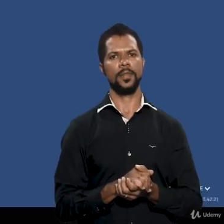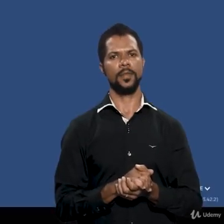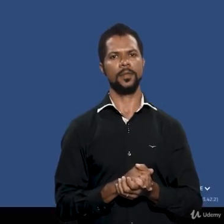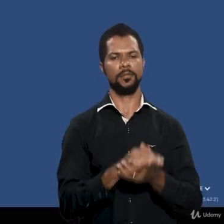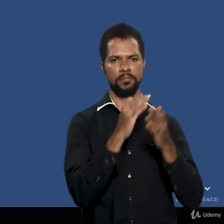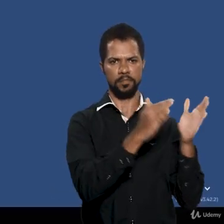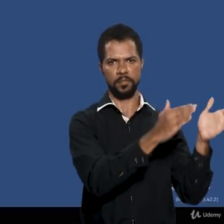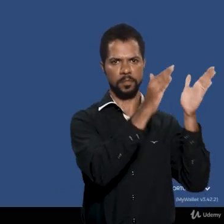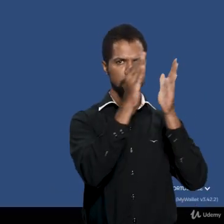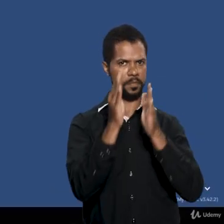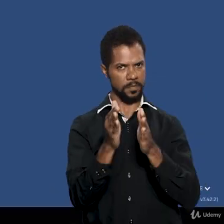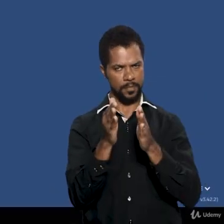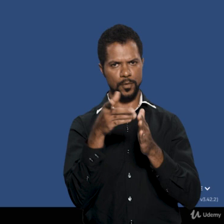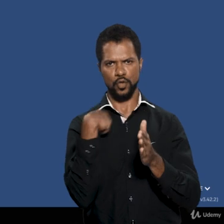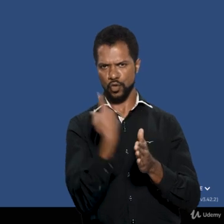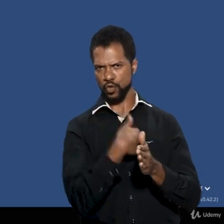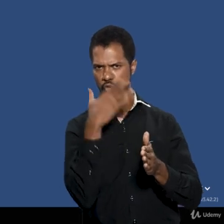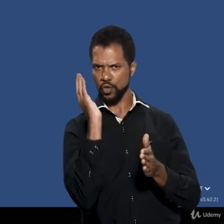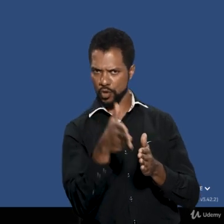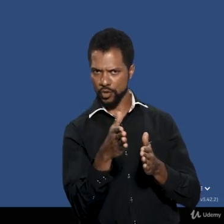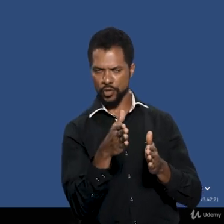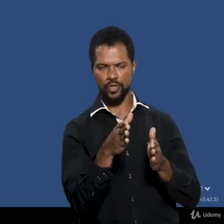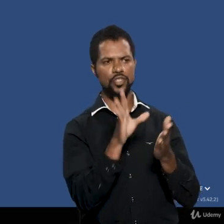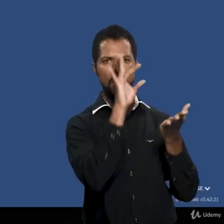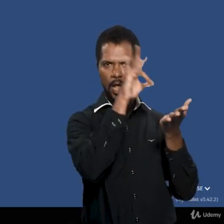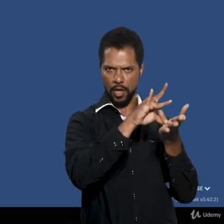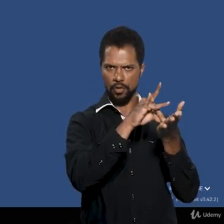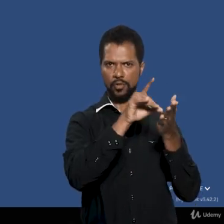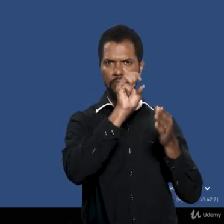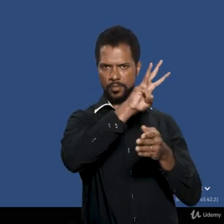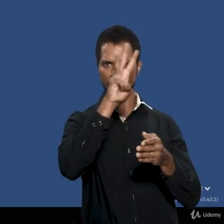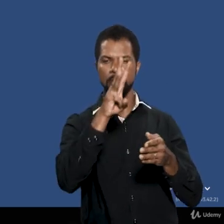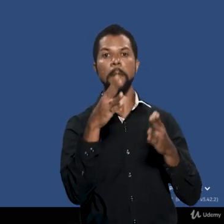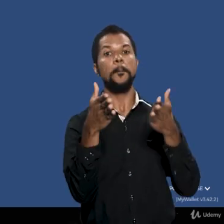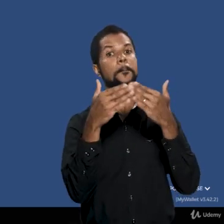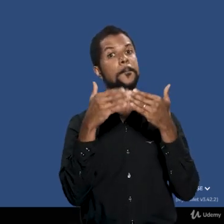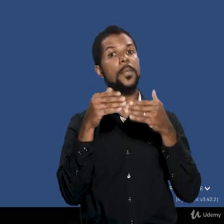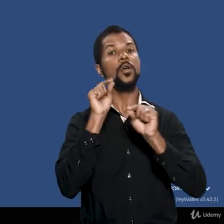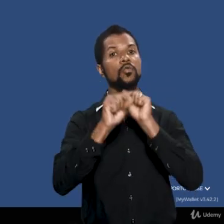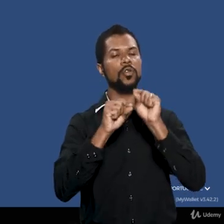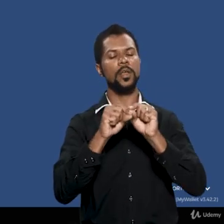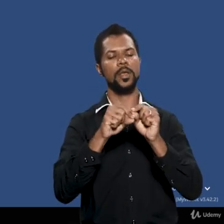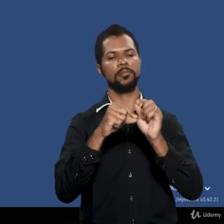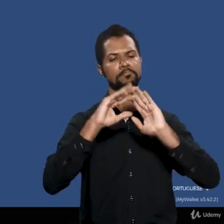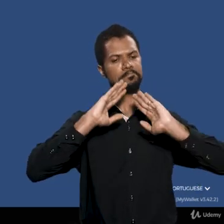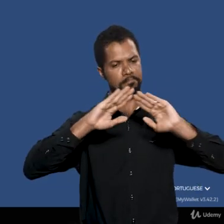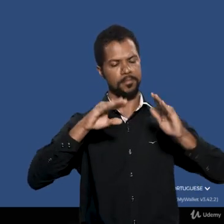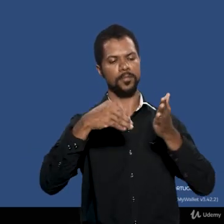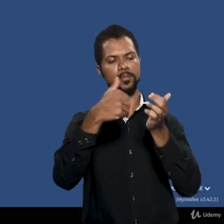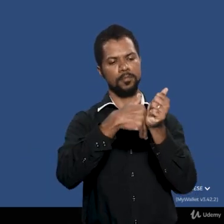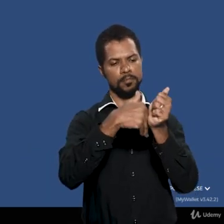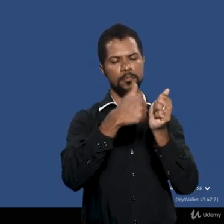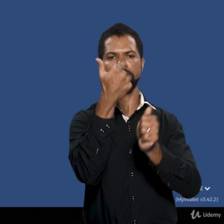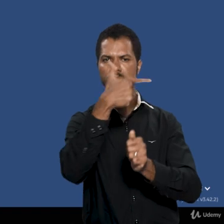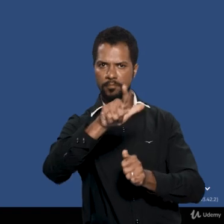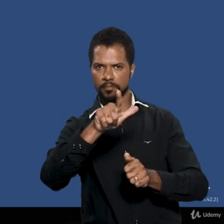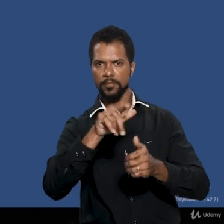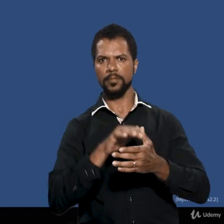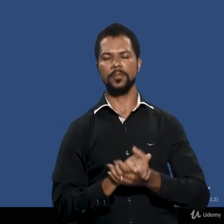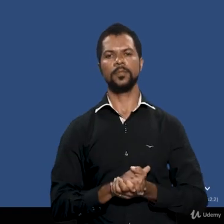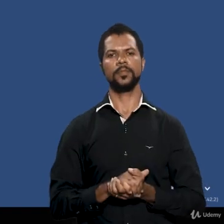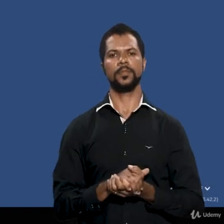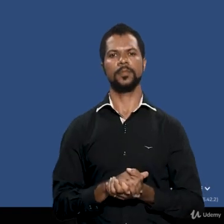So let's go again. Let's access again. Now it's asking my ID. I'm going to use my password again. It's asking me to enter my password again.